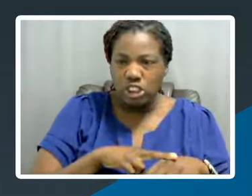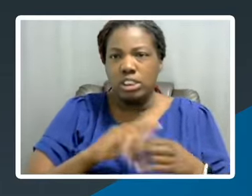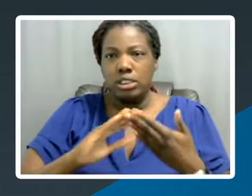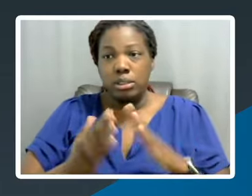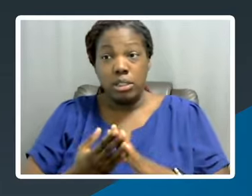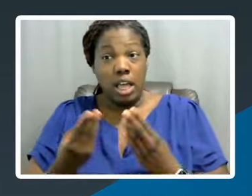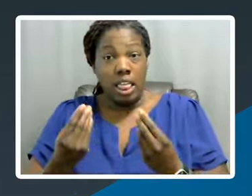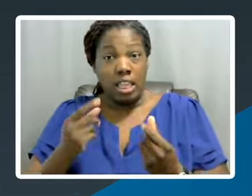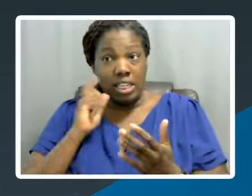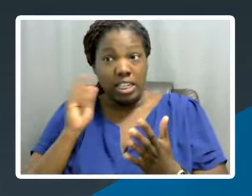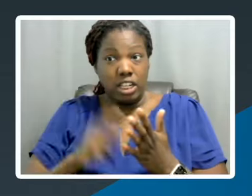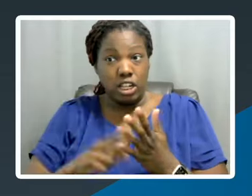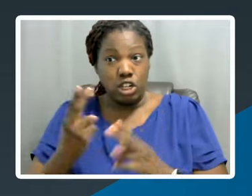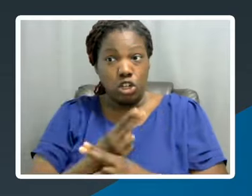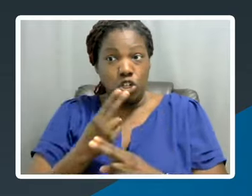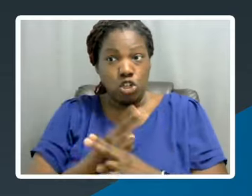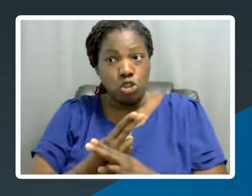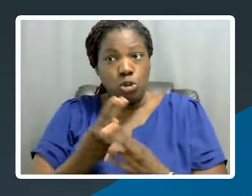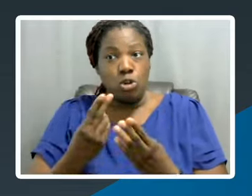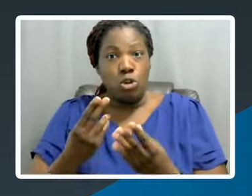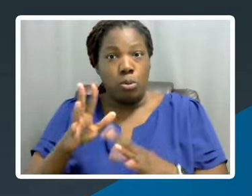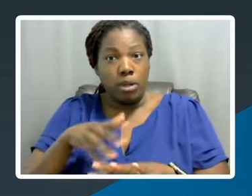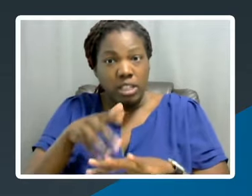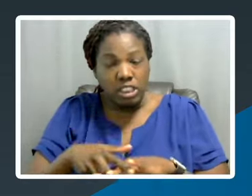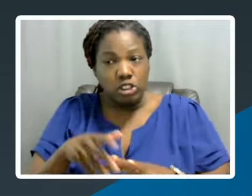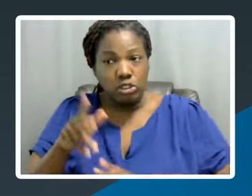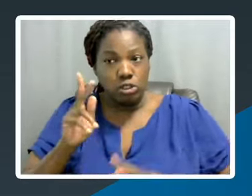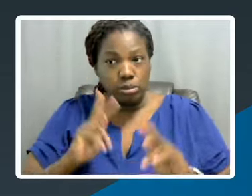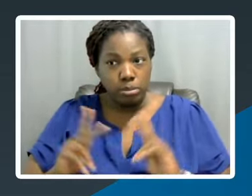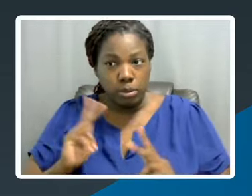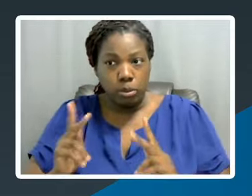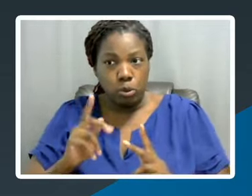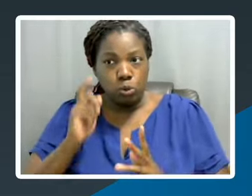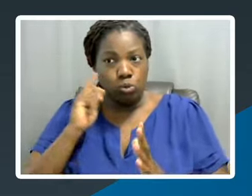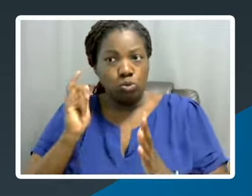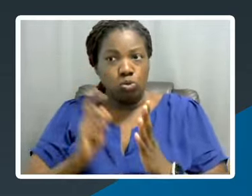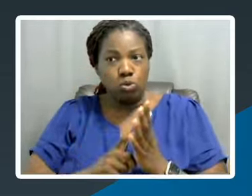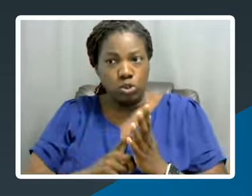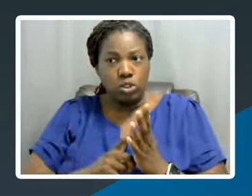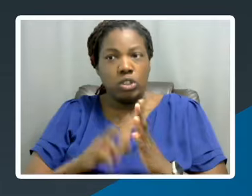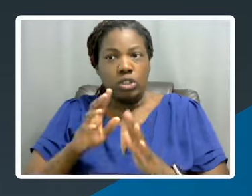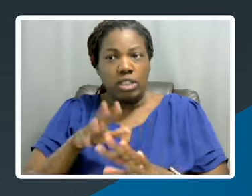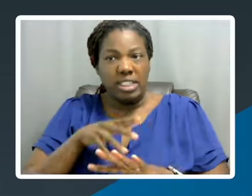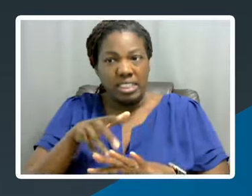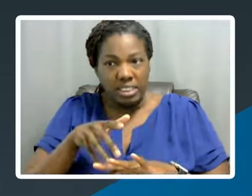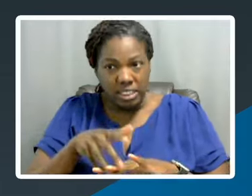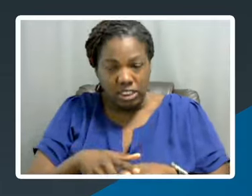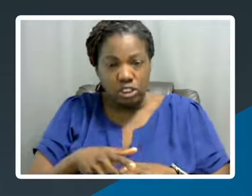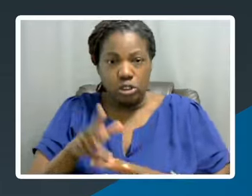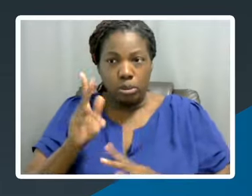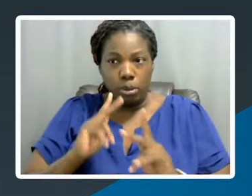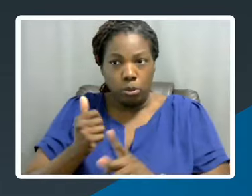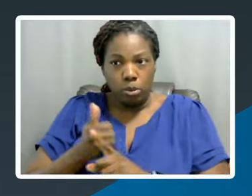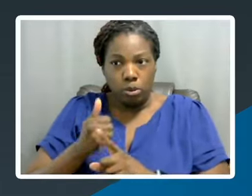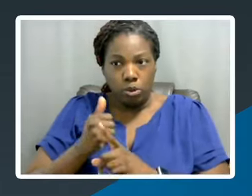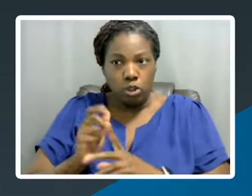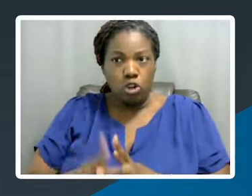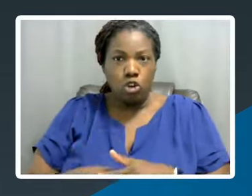are used by Native peoples and non-Native peoples to recognize Indigenous peoples who were the original